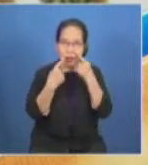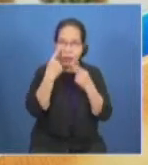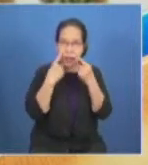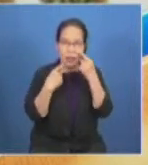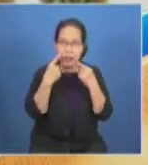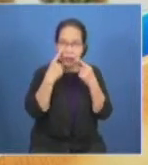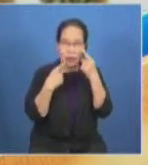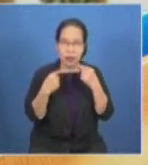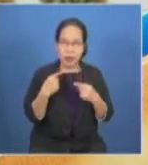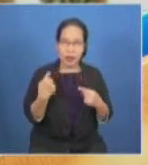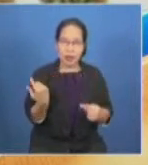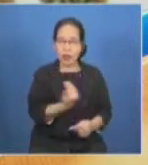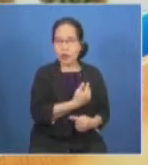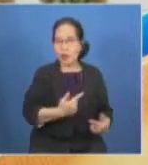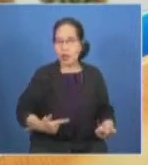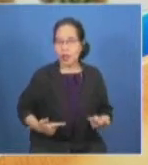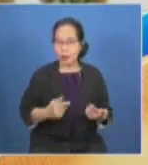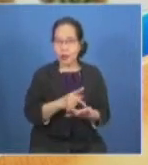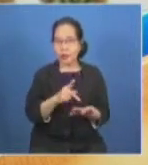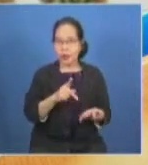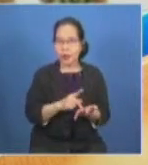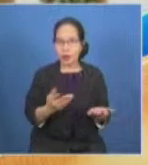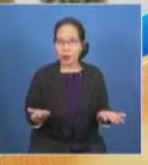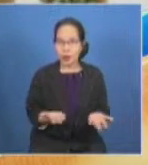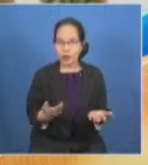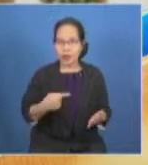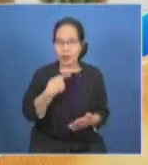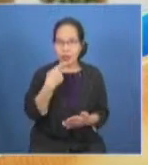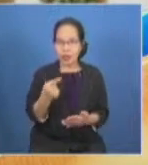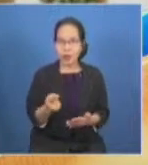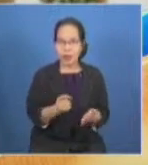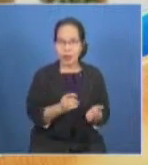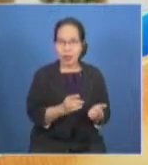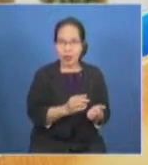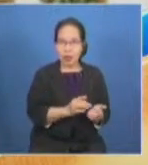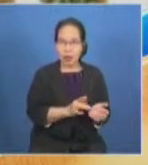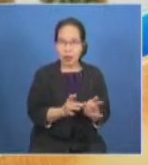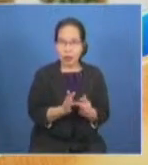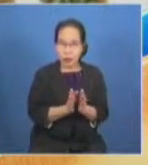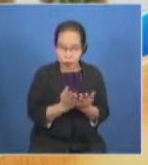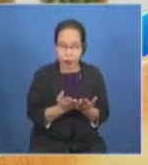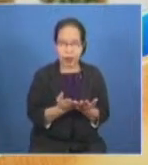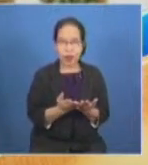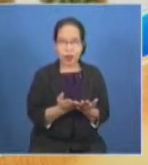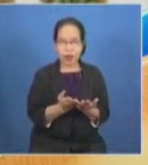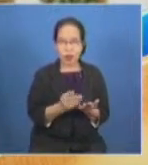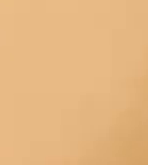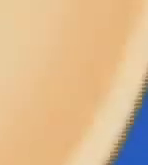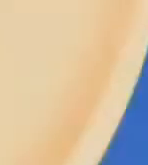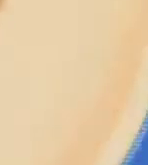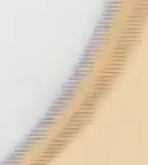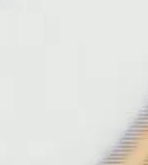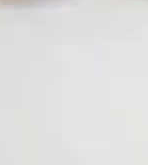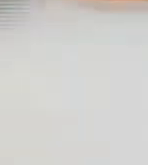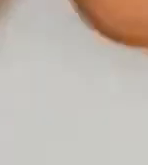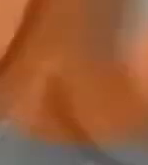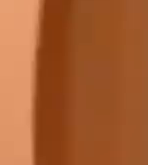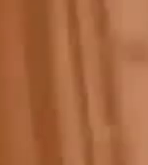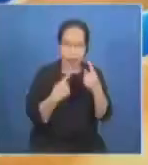the part that tears do in our lives? And what does the Holy Scripture speak with regard to